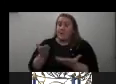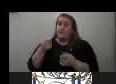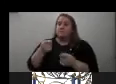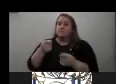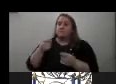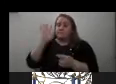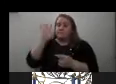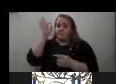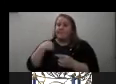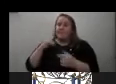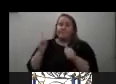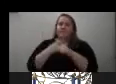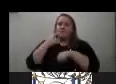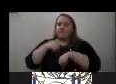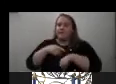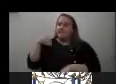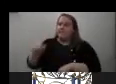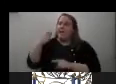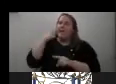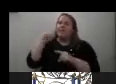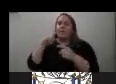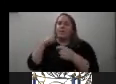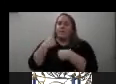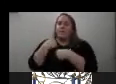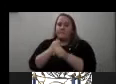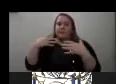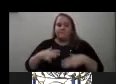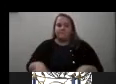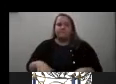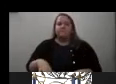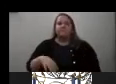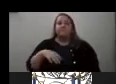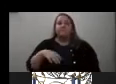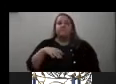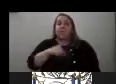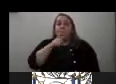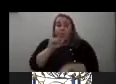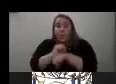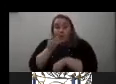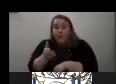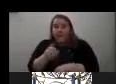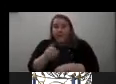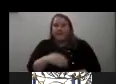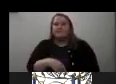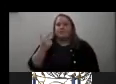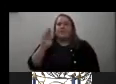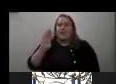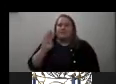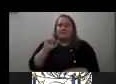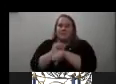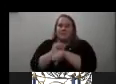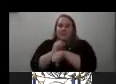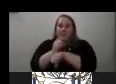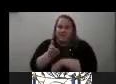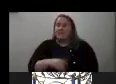ballet commission from the Ballet Russe de Monte Carlo. And who happened to be working there but George Balanchine? And so her